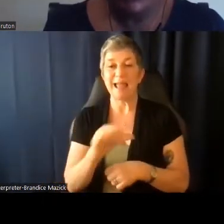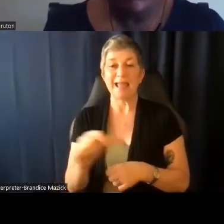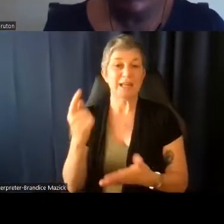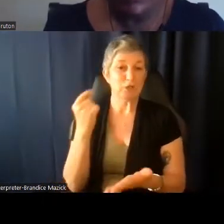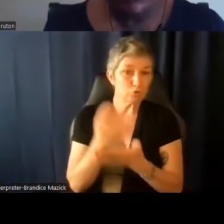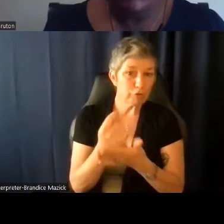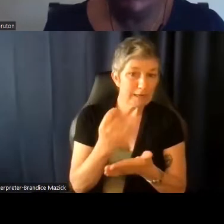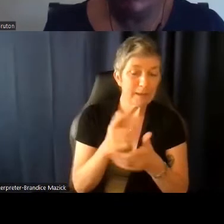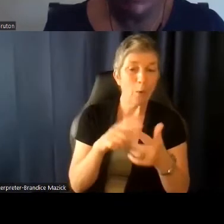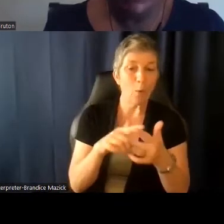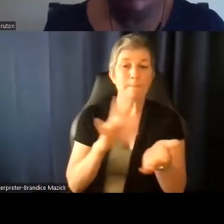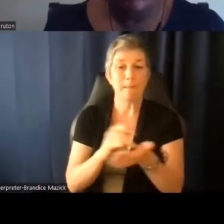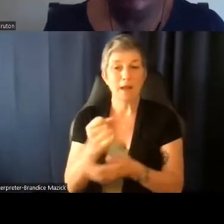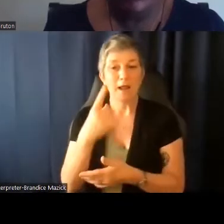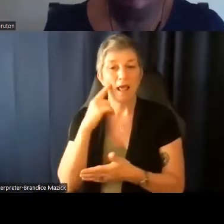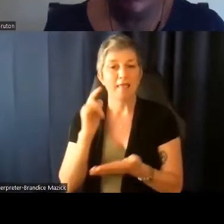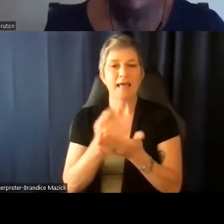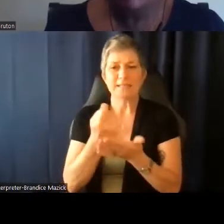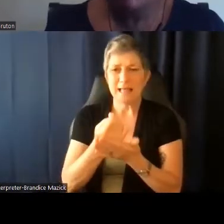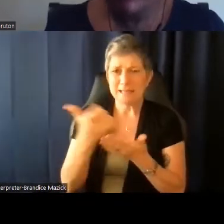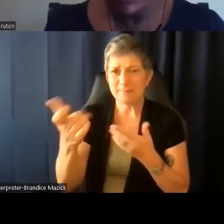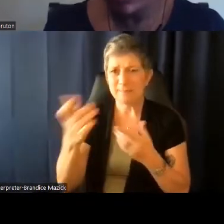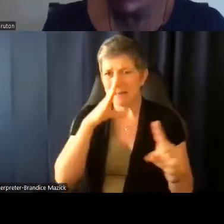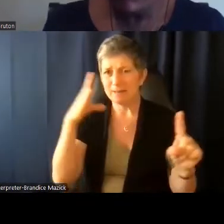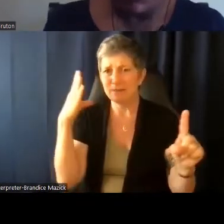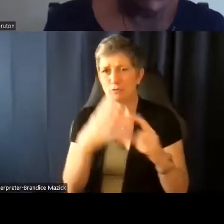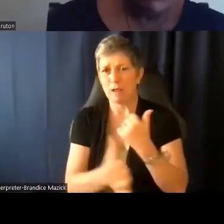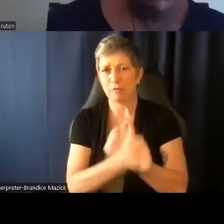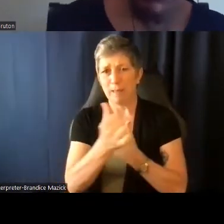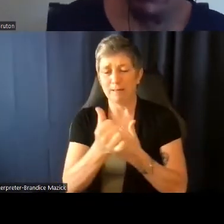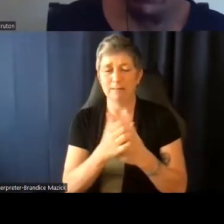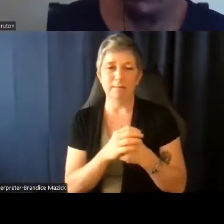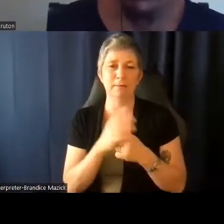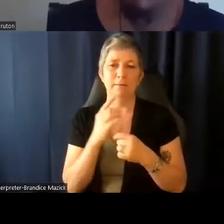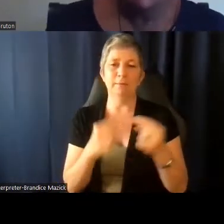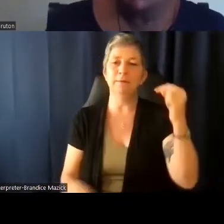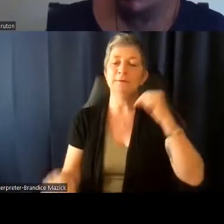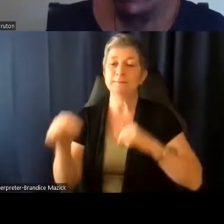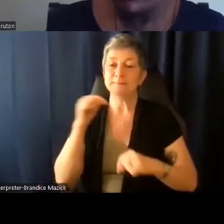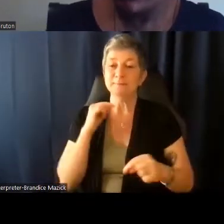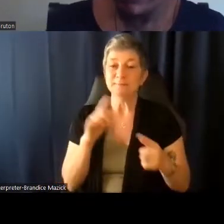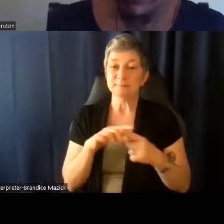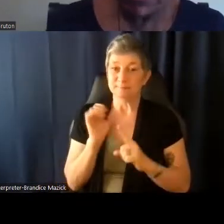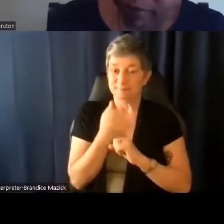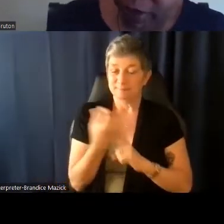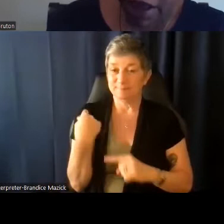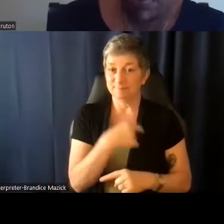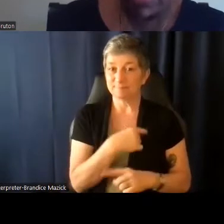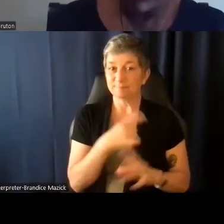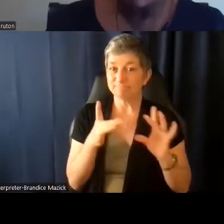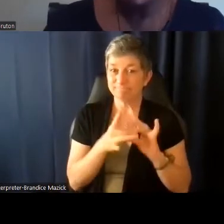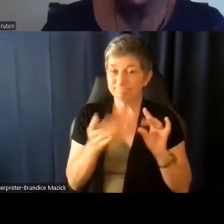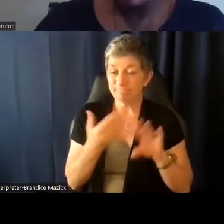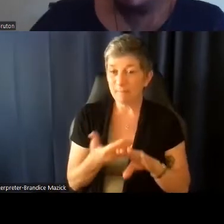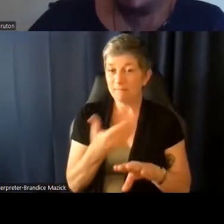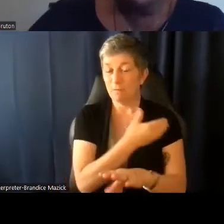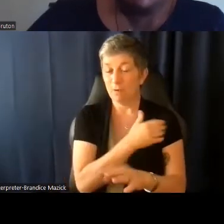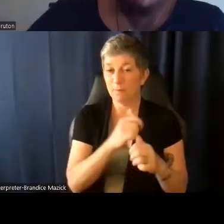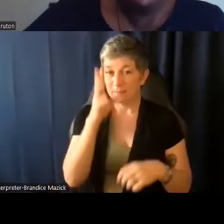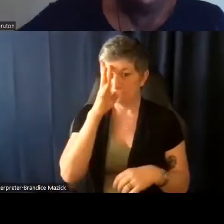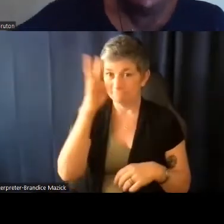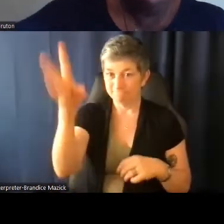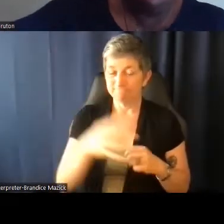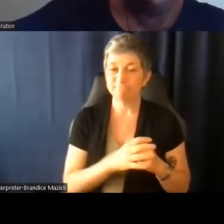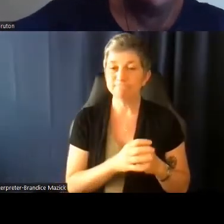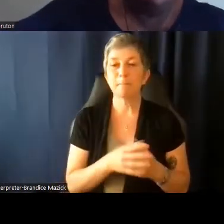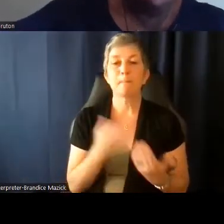or medication that has eliminated the direct threat. So going back to the scenario that was presented earlier in the hypothetical, it's